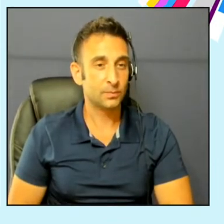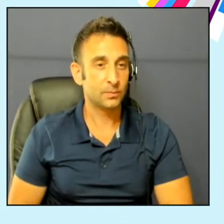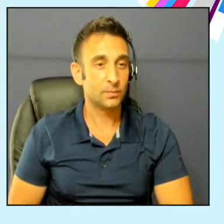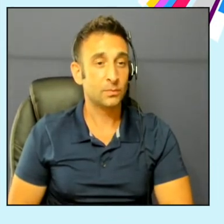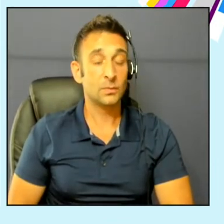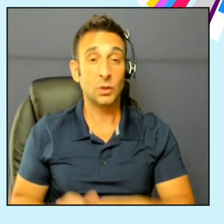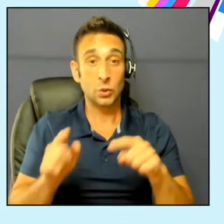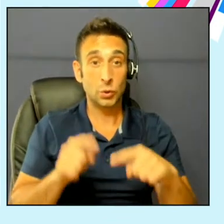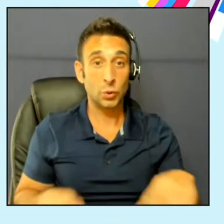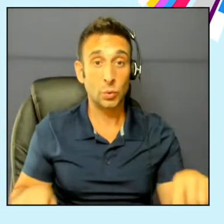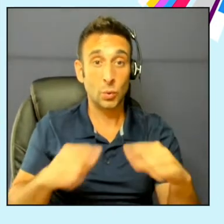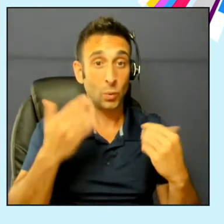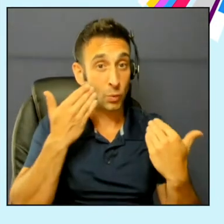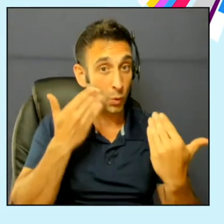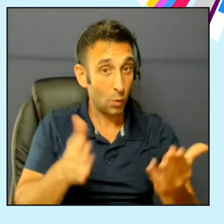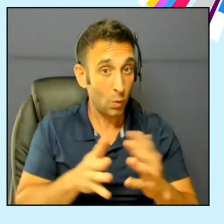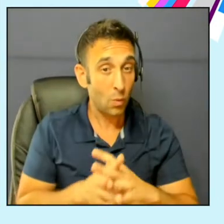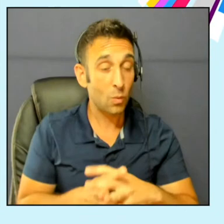know,